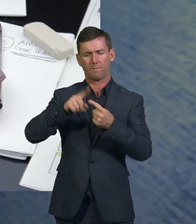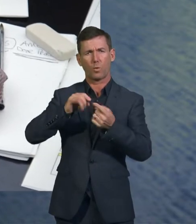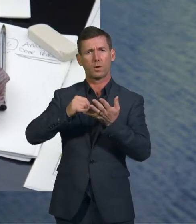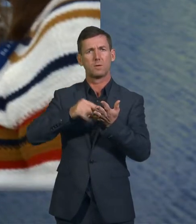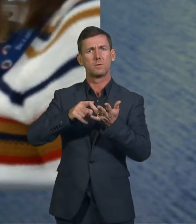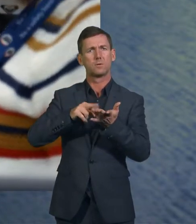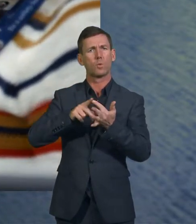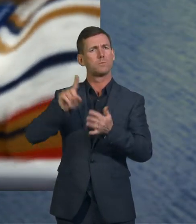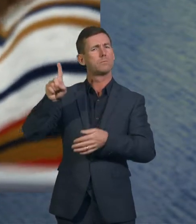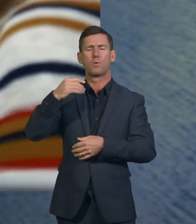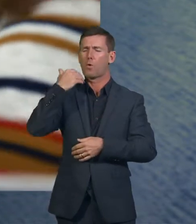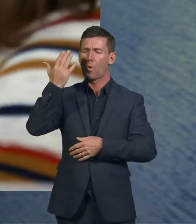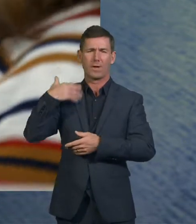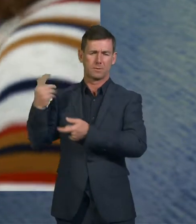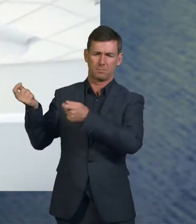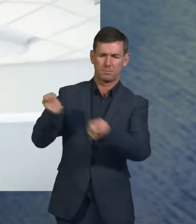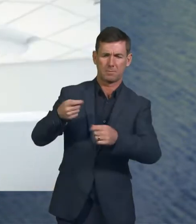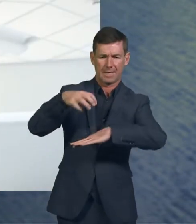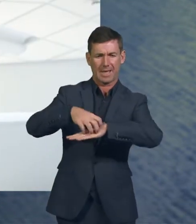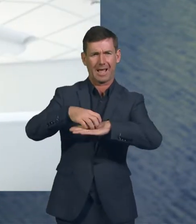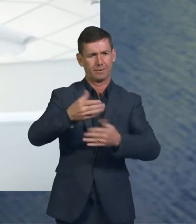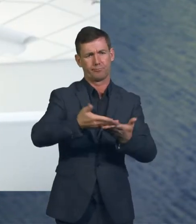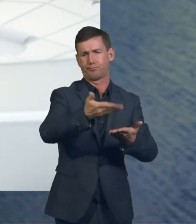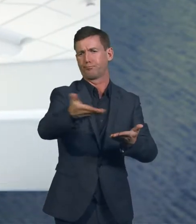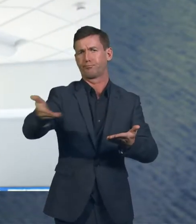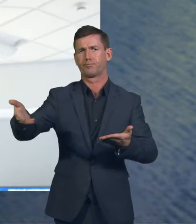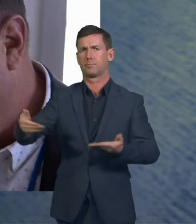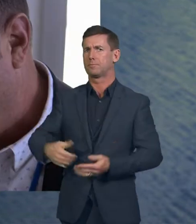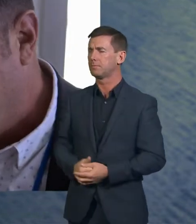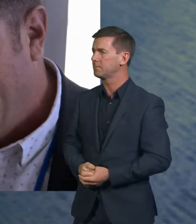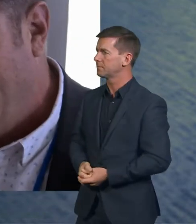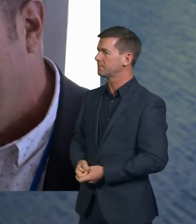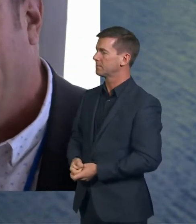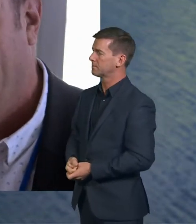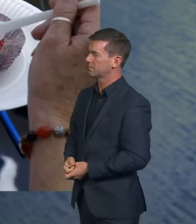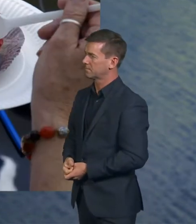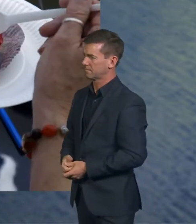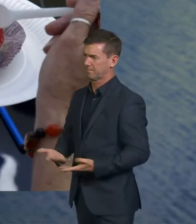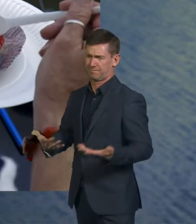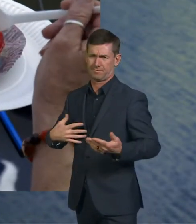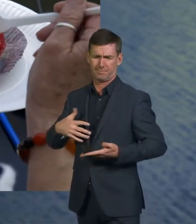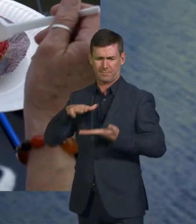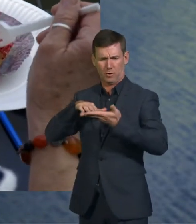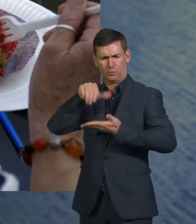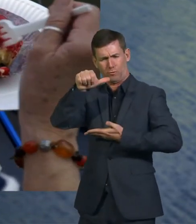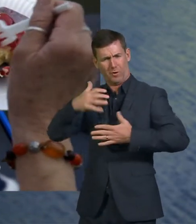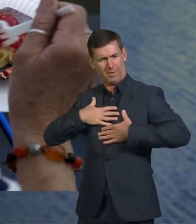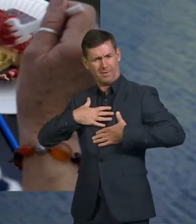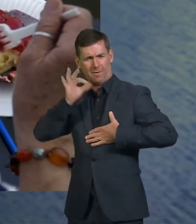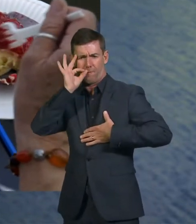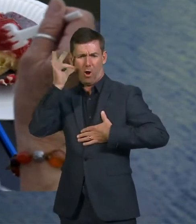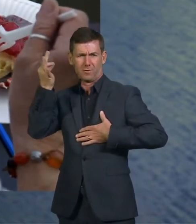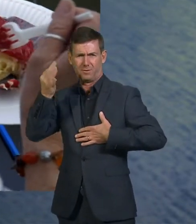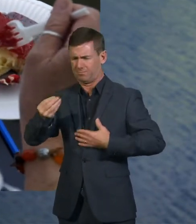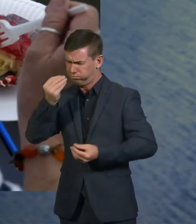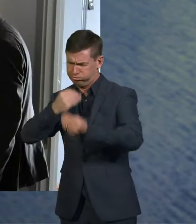Keeps calling me. Eat me. And you got a bib? In France, we're used to it. Here, it is different. Like